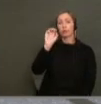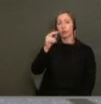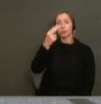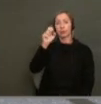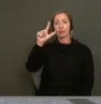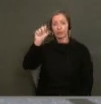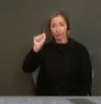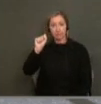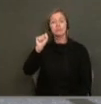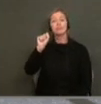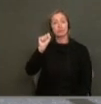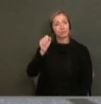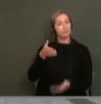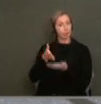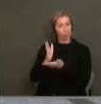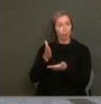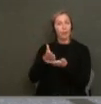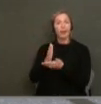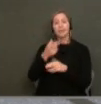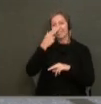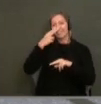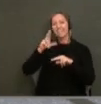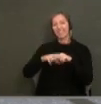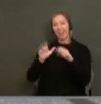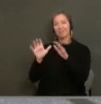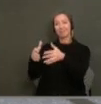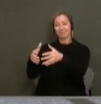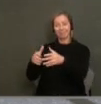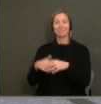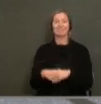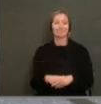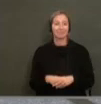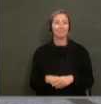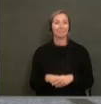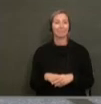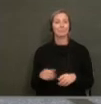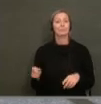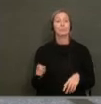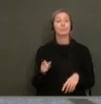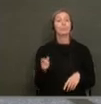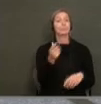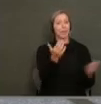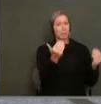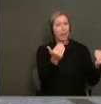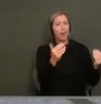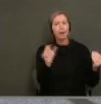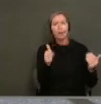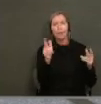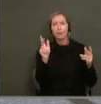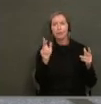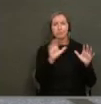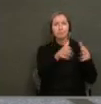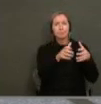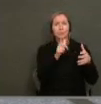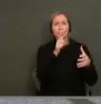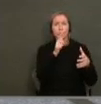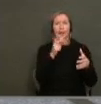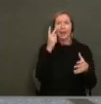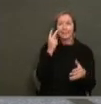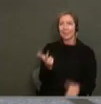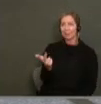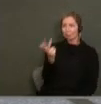they're actually very close. They're a fun bunch. All right, Ingram Hills right here. Come on, I know there's one more. I see